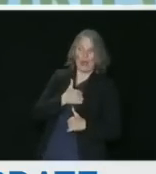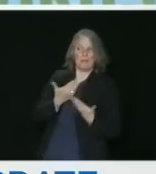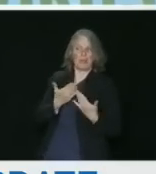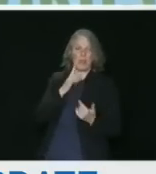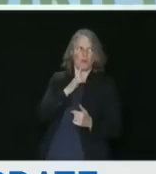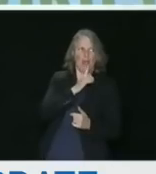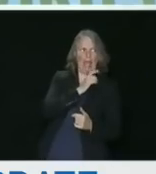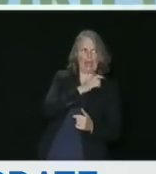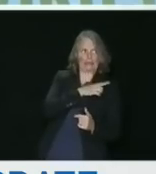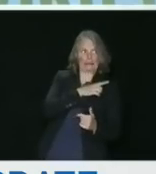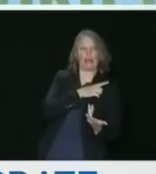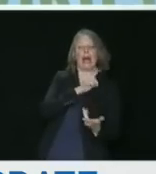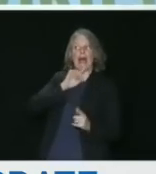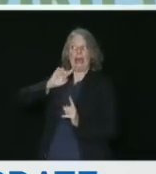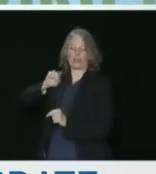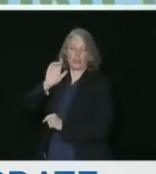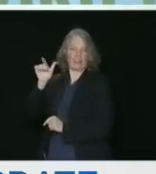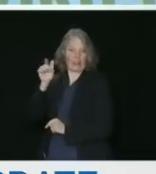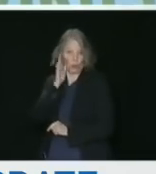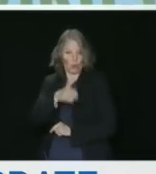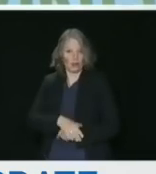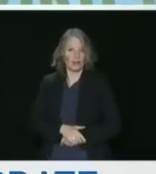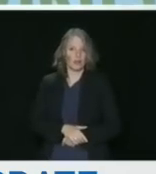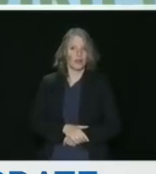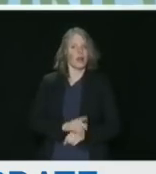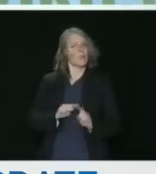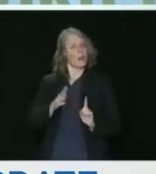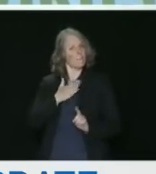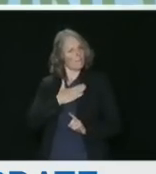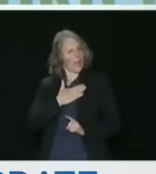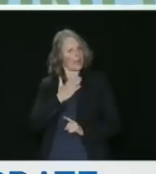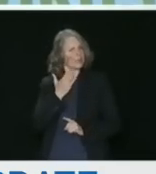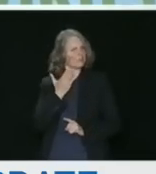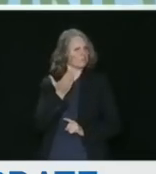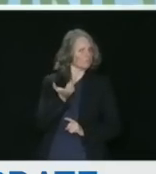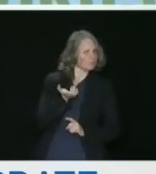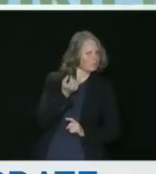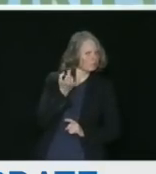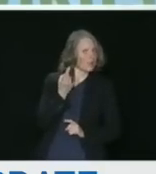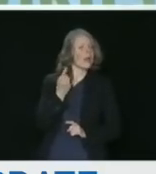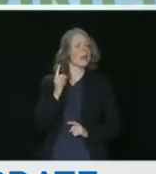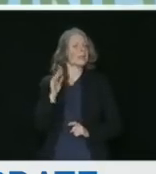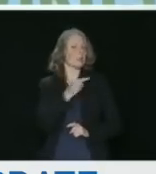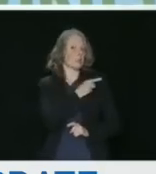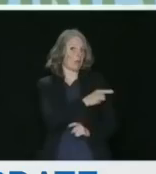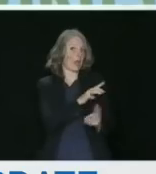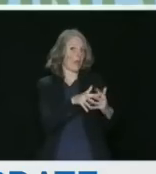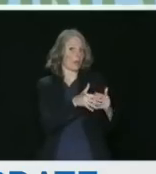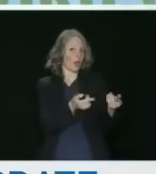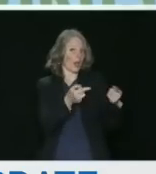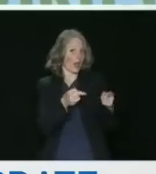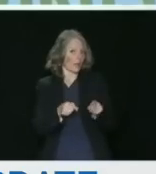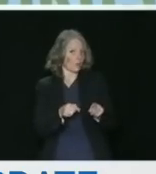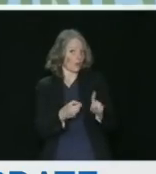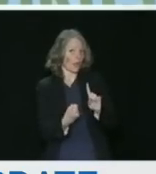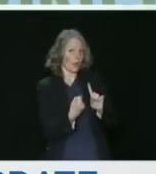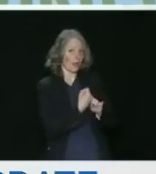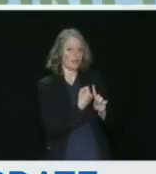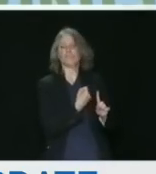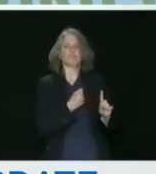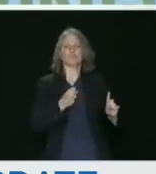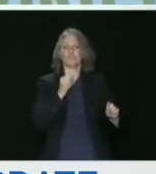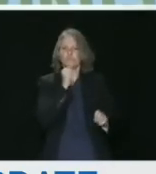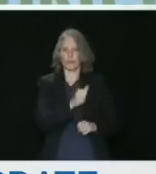one. But as far as I understand, that what is happening in the U.S. right now does not impact us in